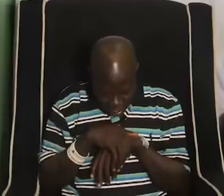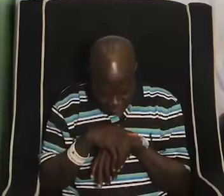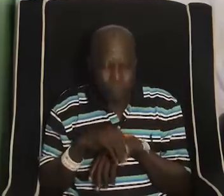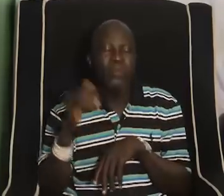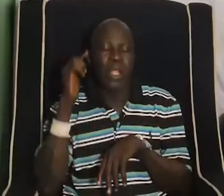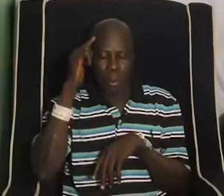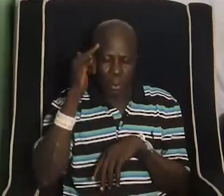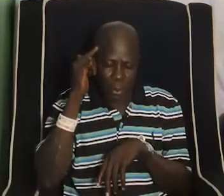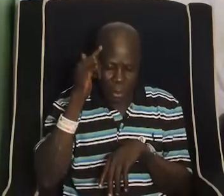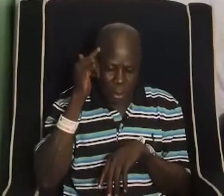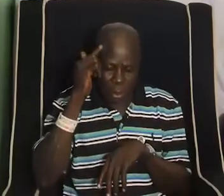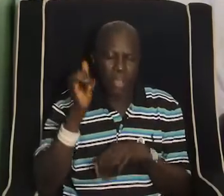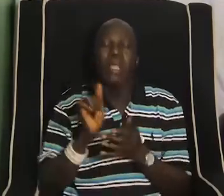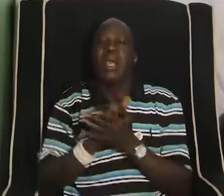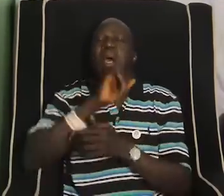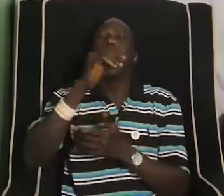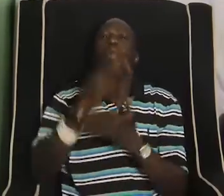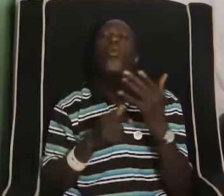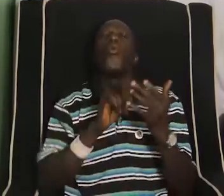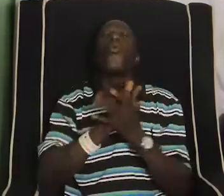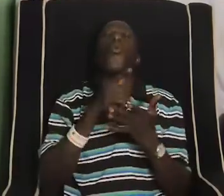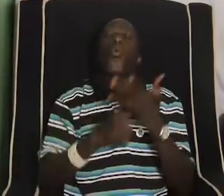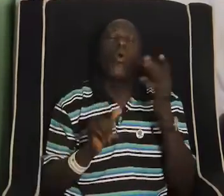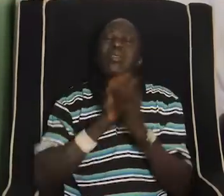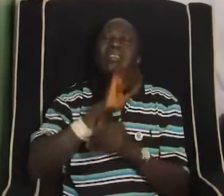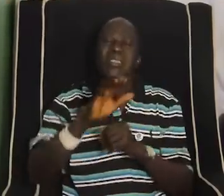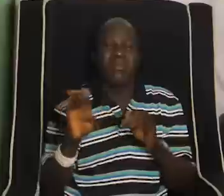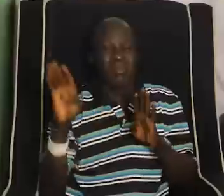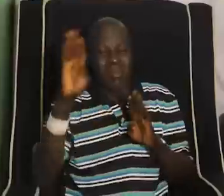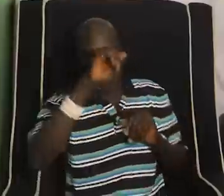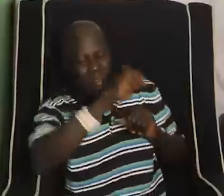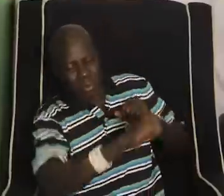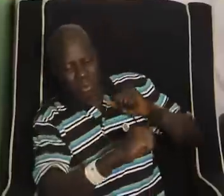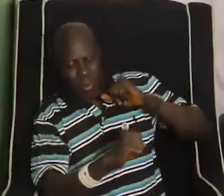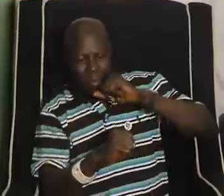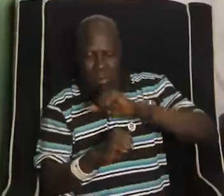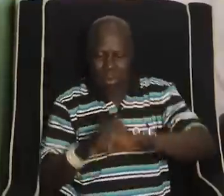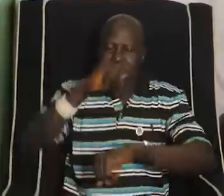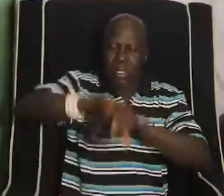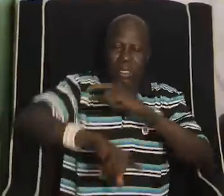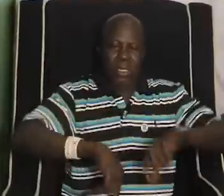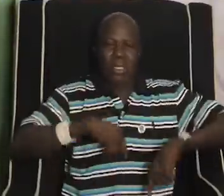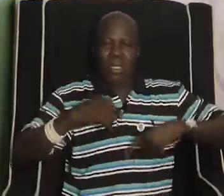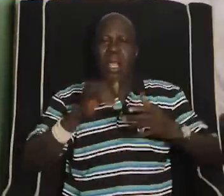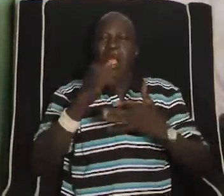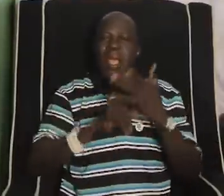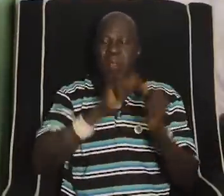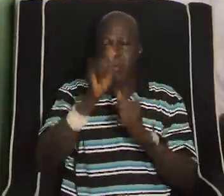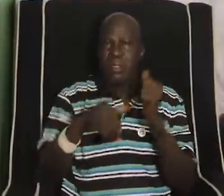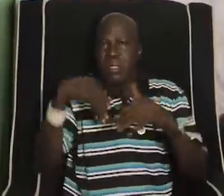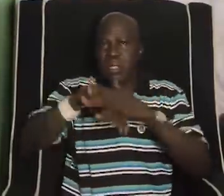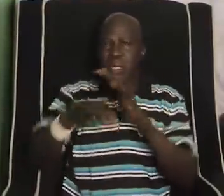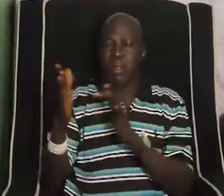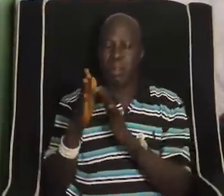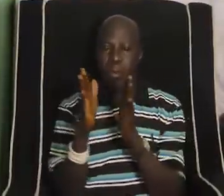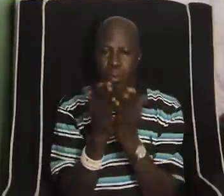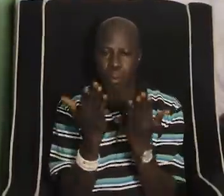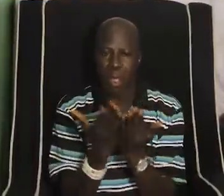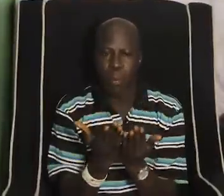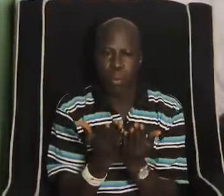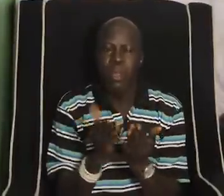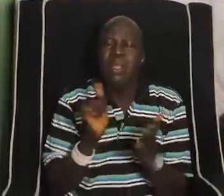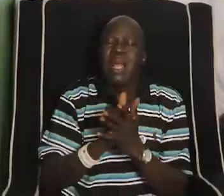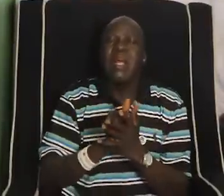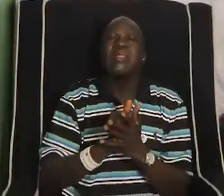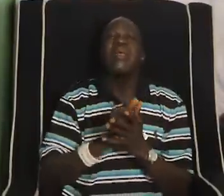head. Matubbe. And I say, what's not all our efforts on lie? Everything in the Bible is giving us into